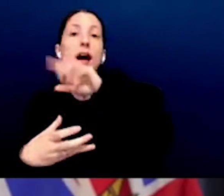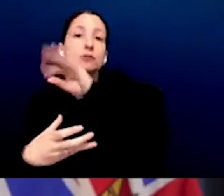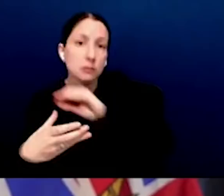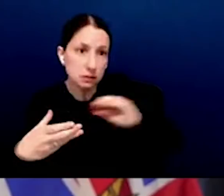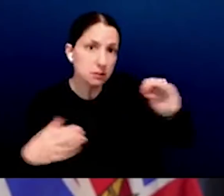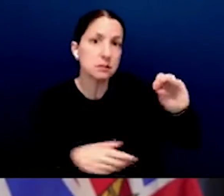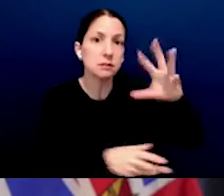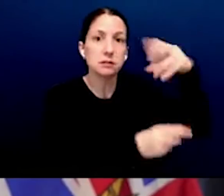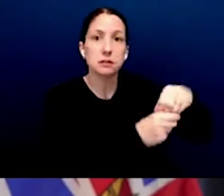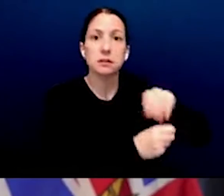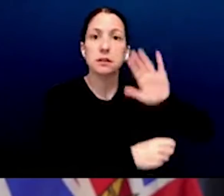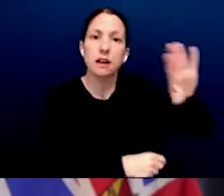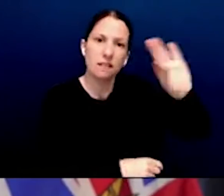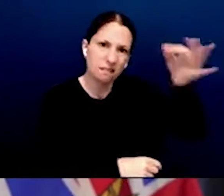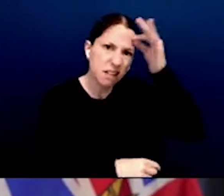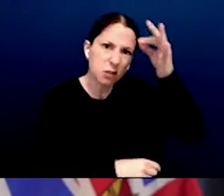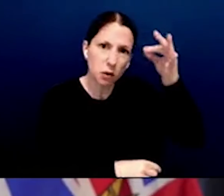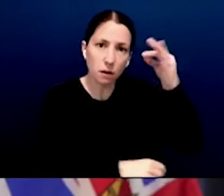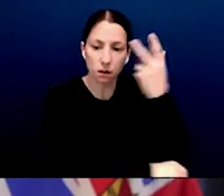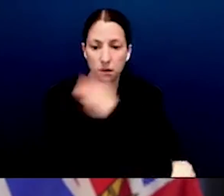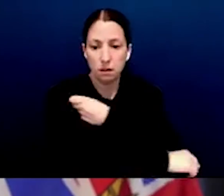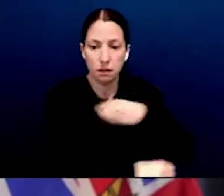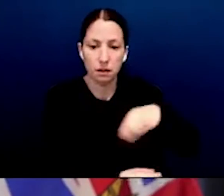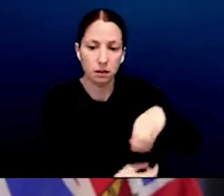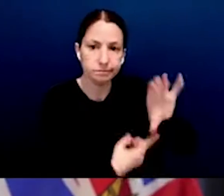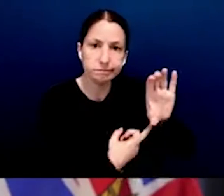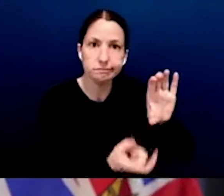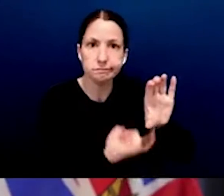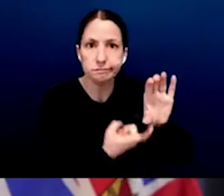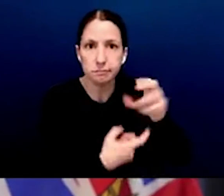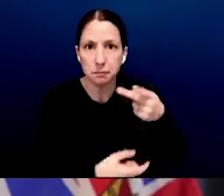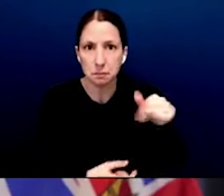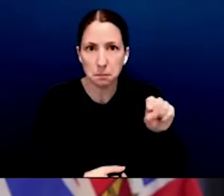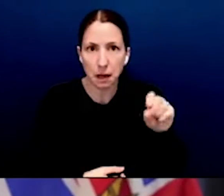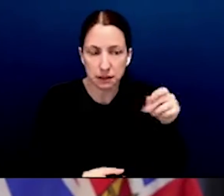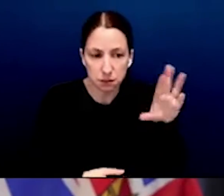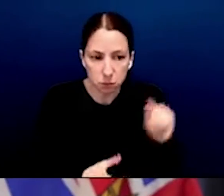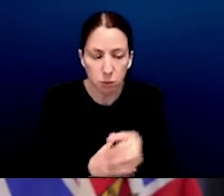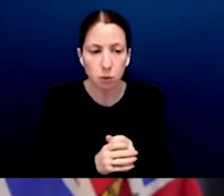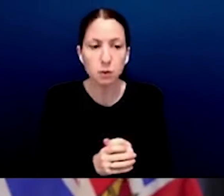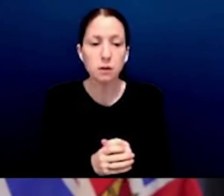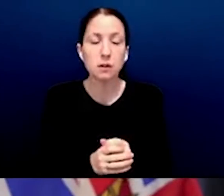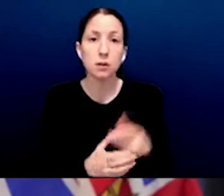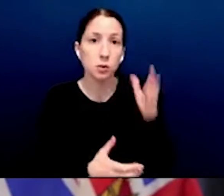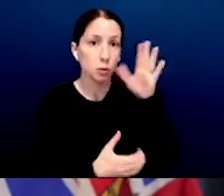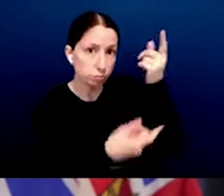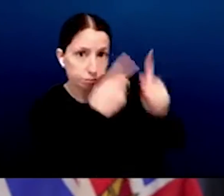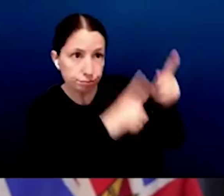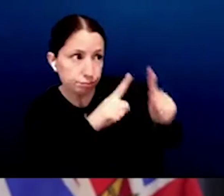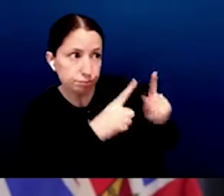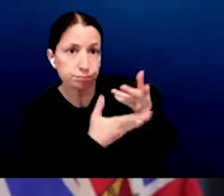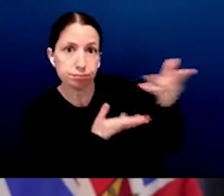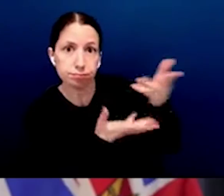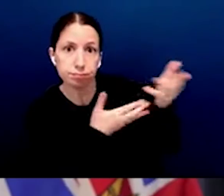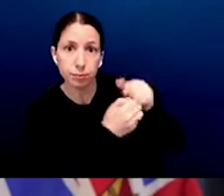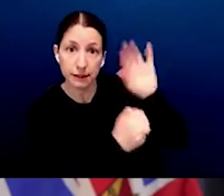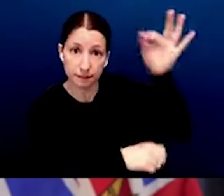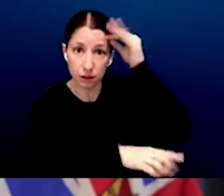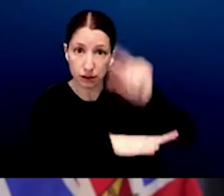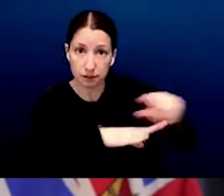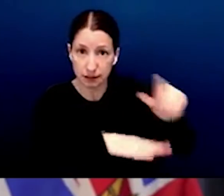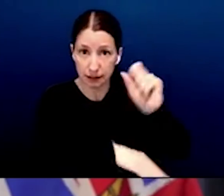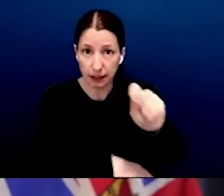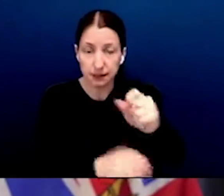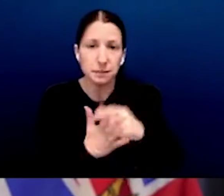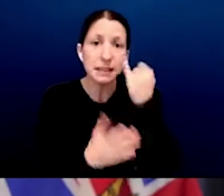the federal immunization or card or passport. We're going to continue to work with the federal government. What I want British Columbians to know is that if you have